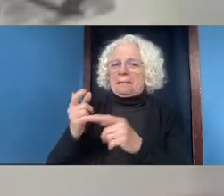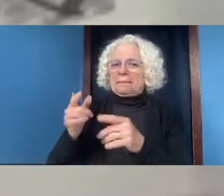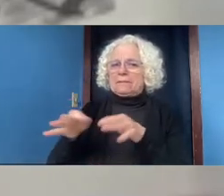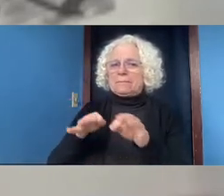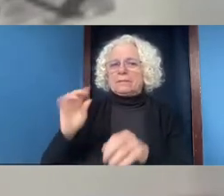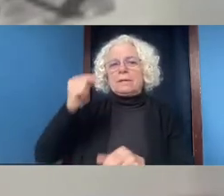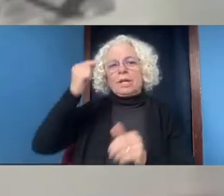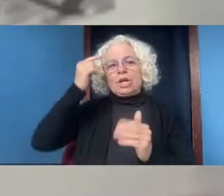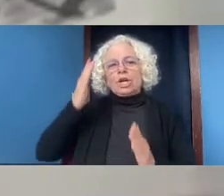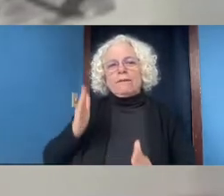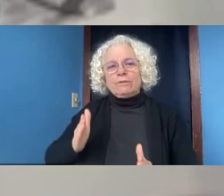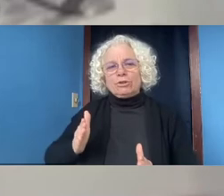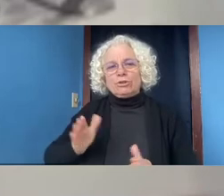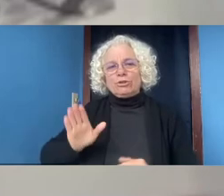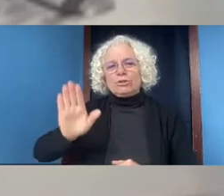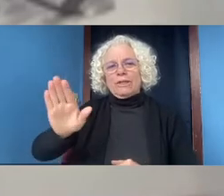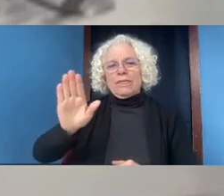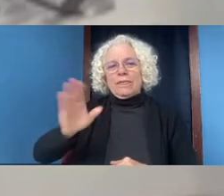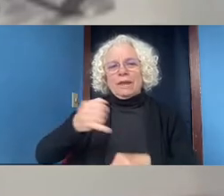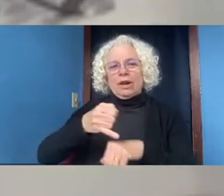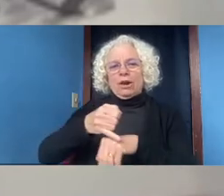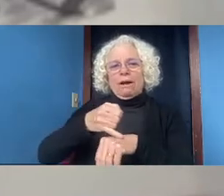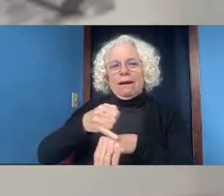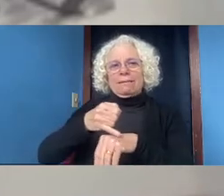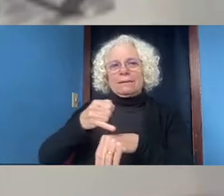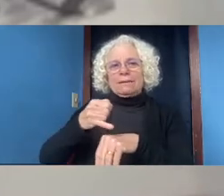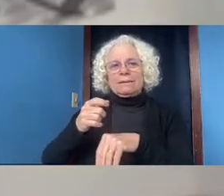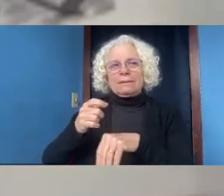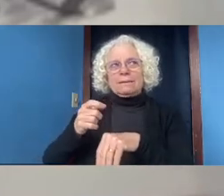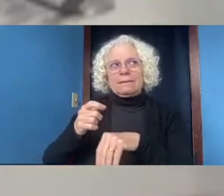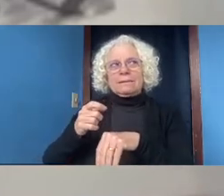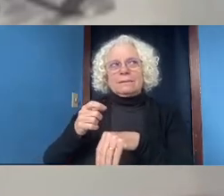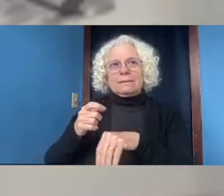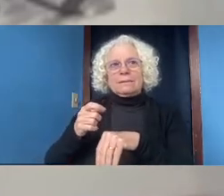Governor's Island is giving Native Americans